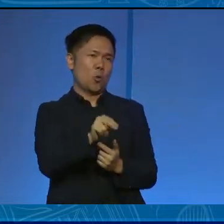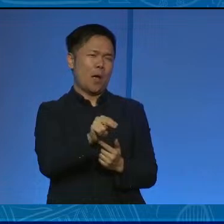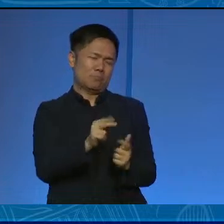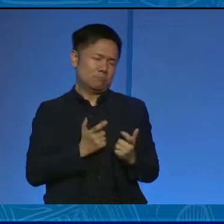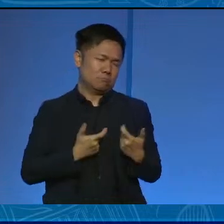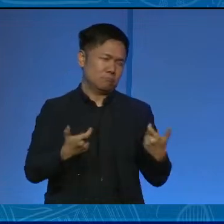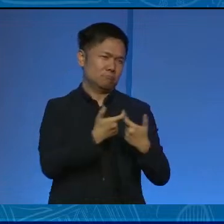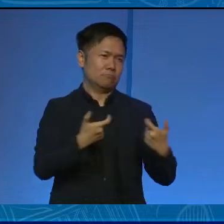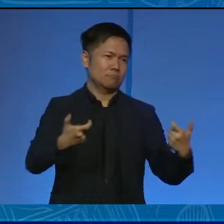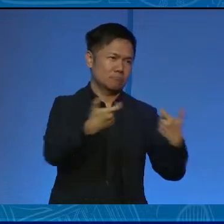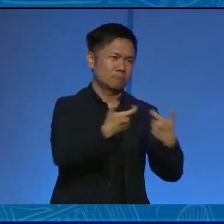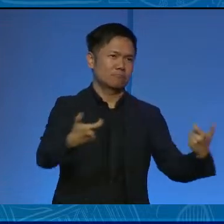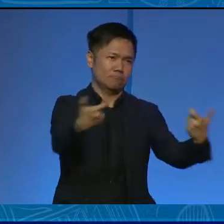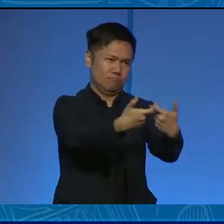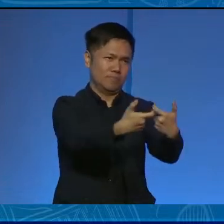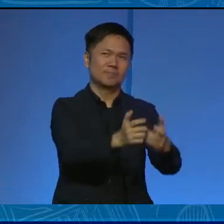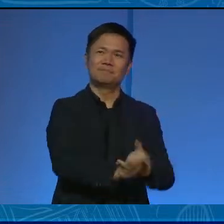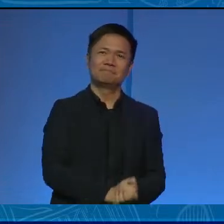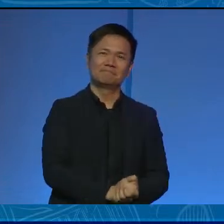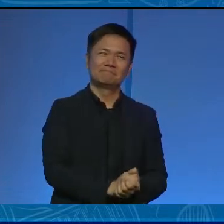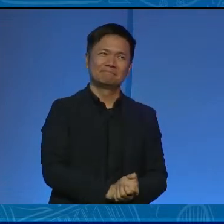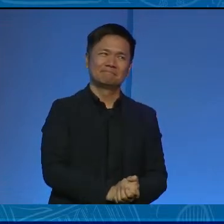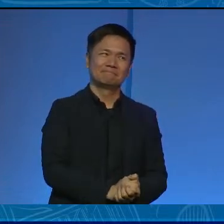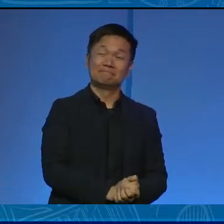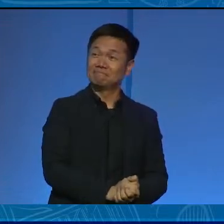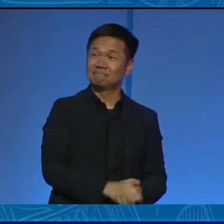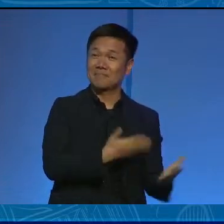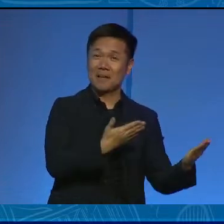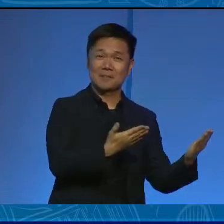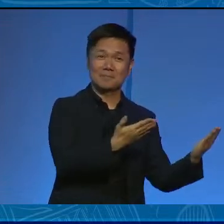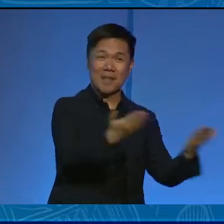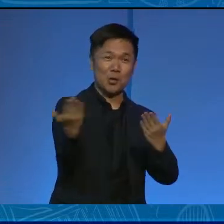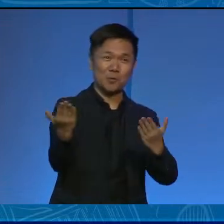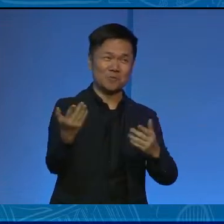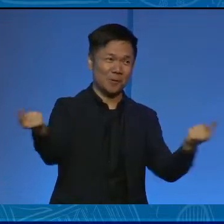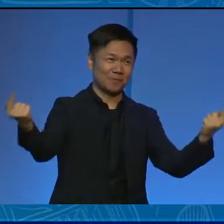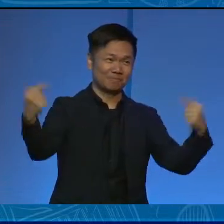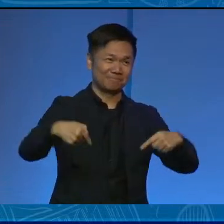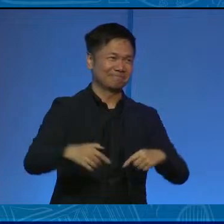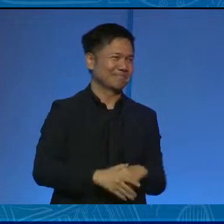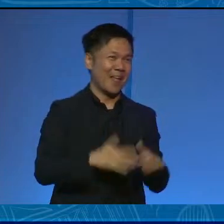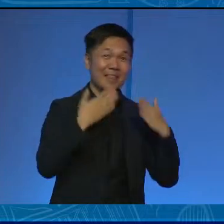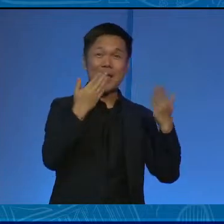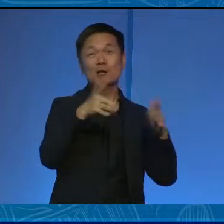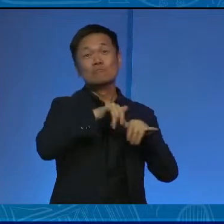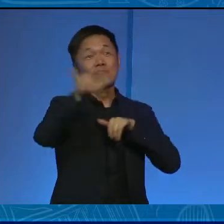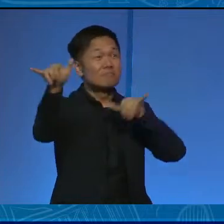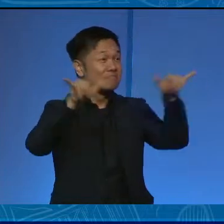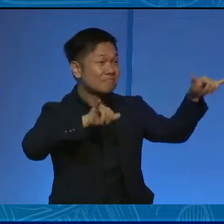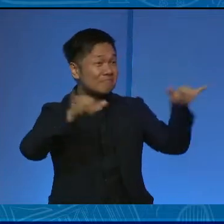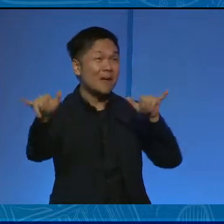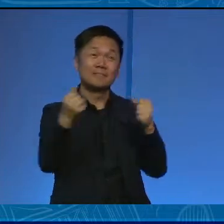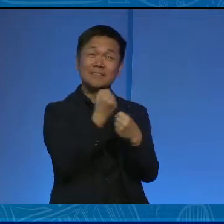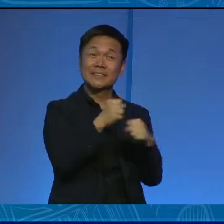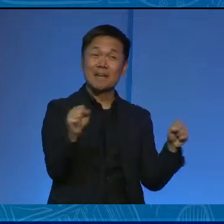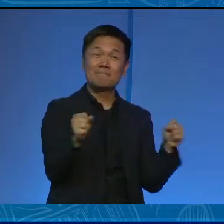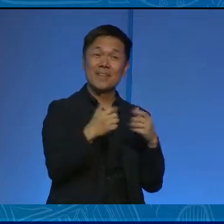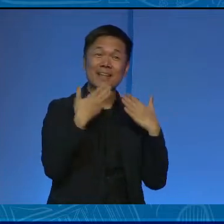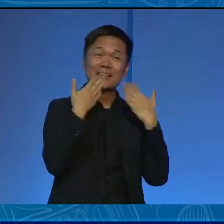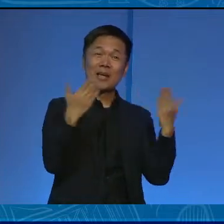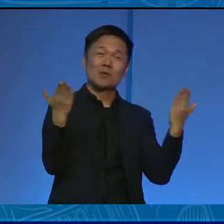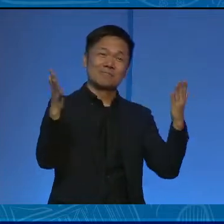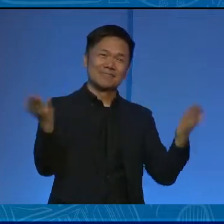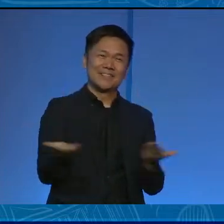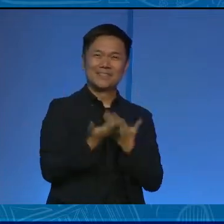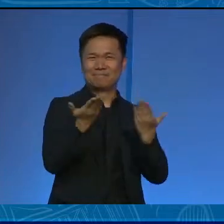that, I want to thank you all for taking part in this conference, and I wish you safe travels home and a resilient year